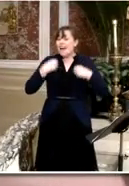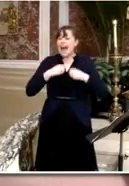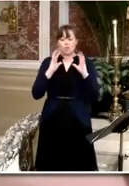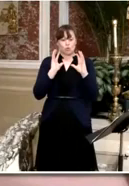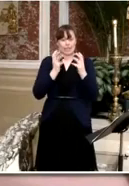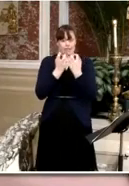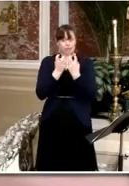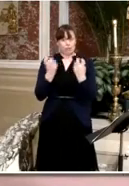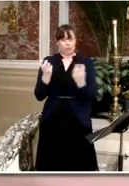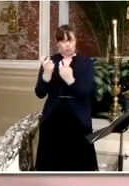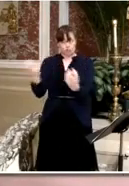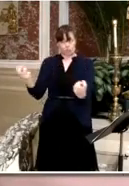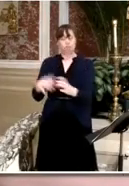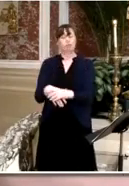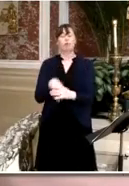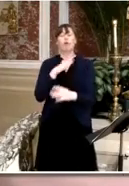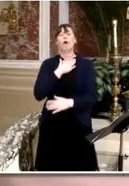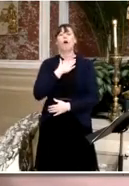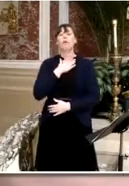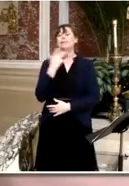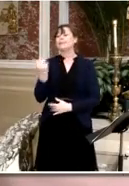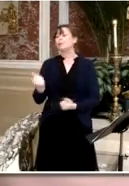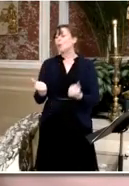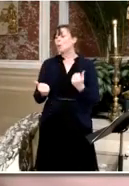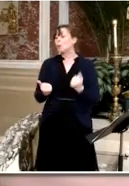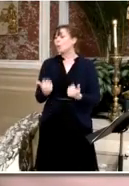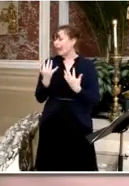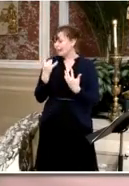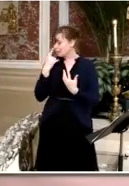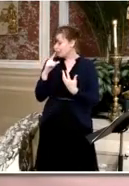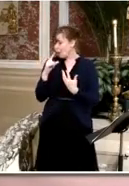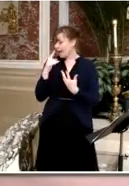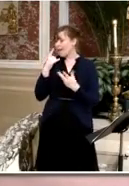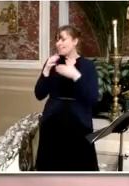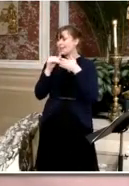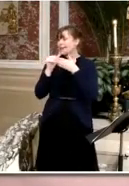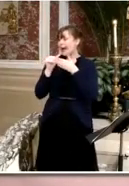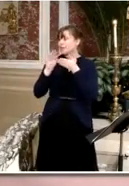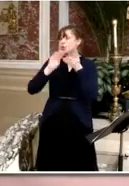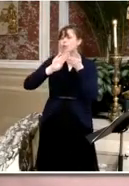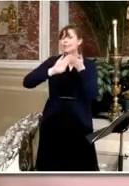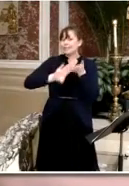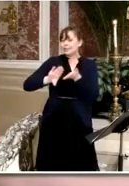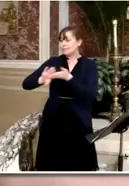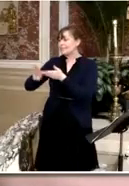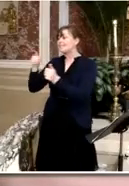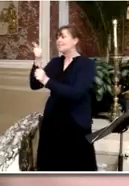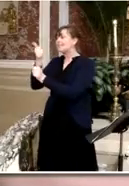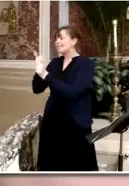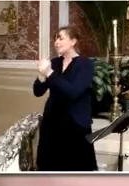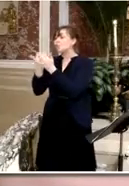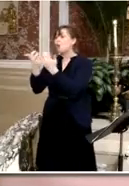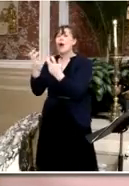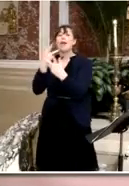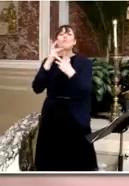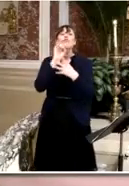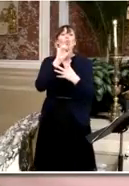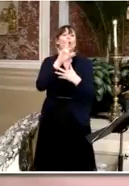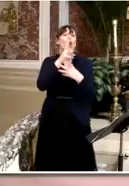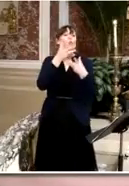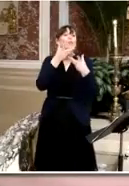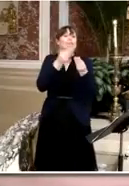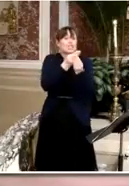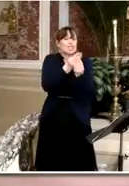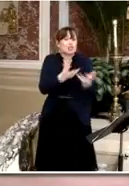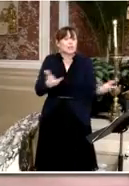pews. Then please wait as the guides dismiss each row. Oils will be distributed